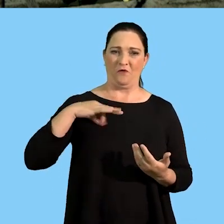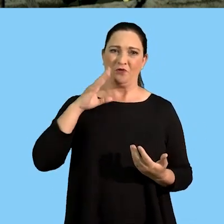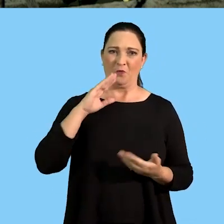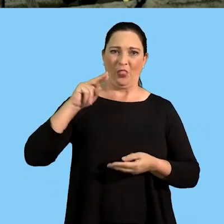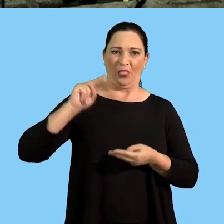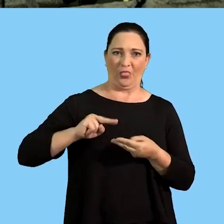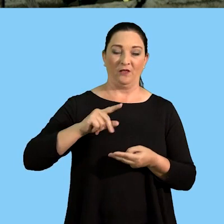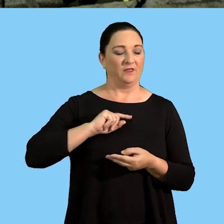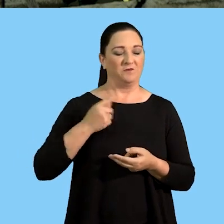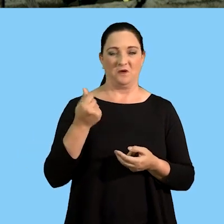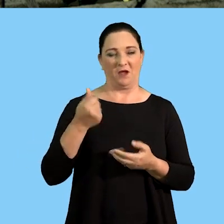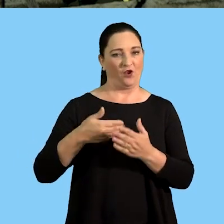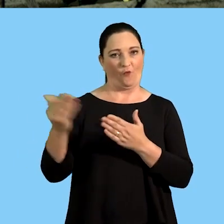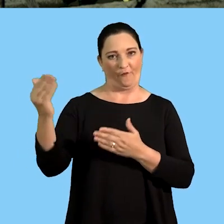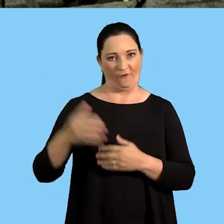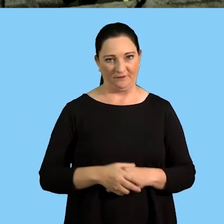that are going to be gained.